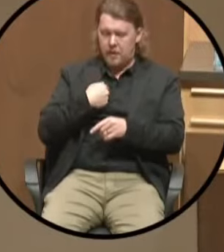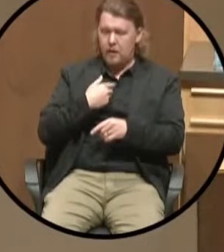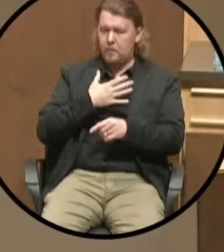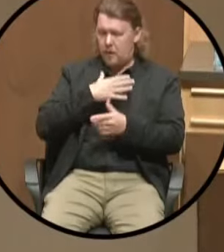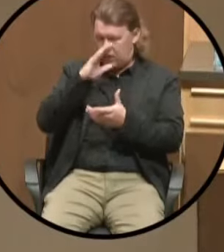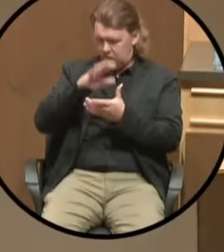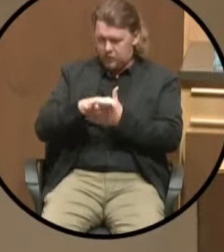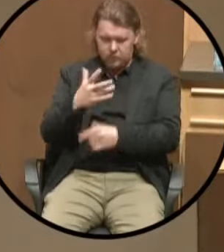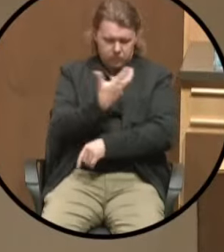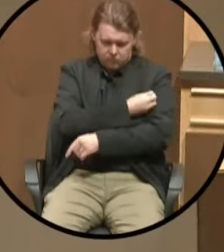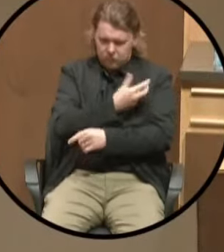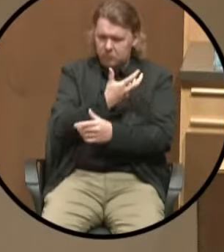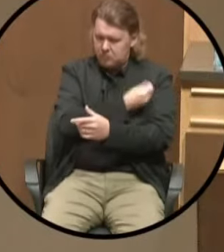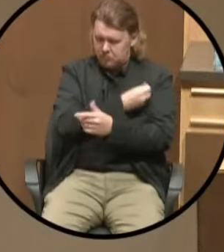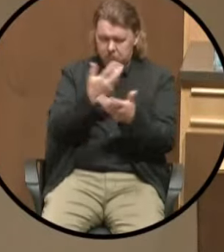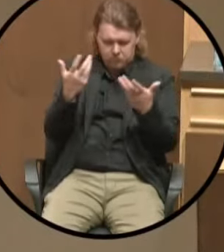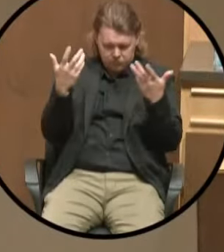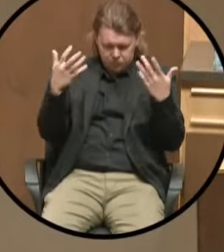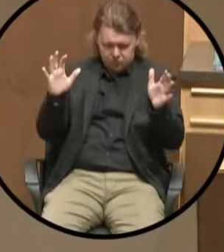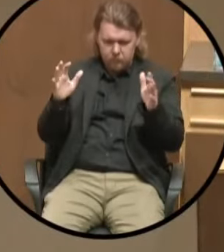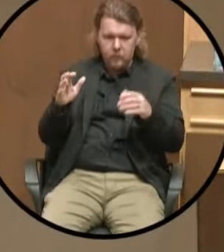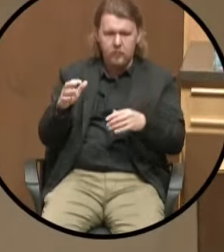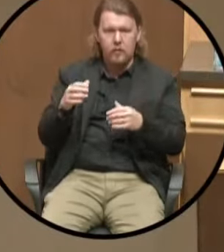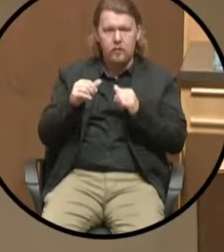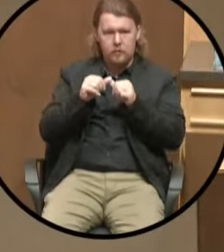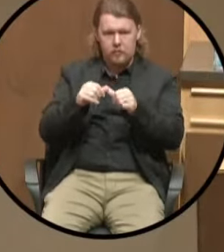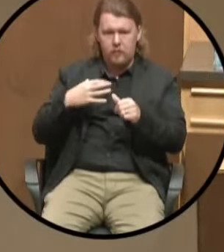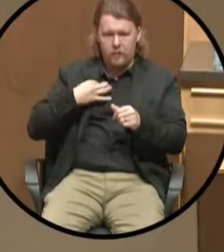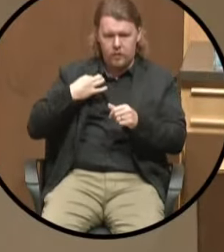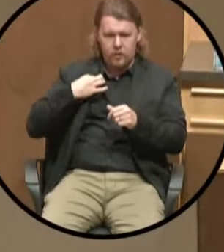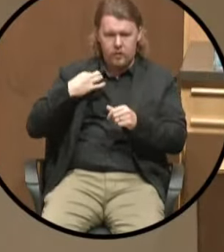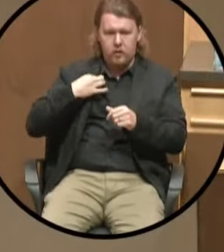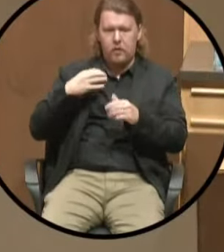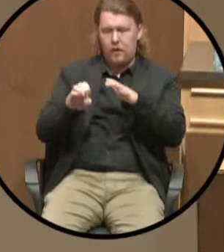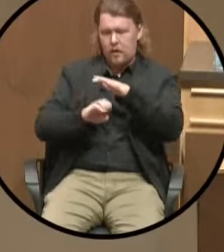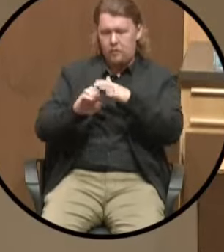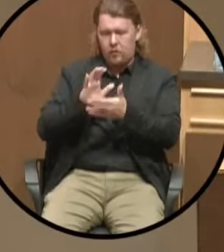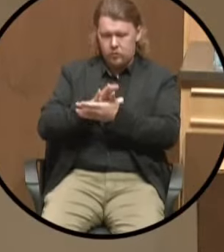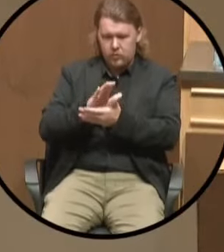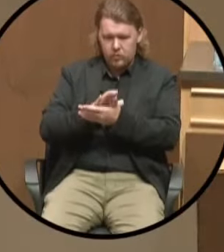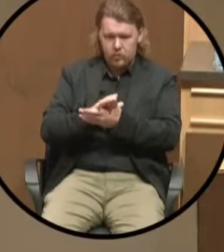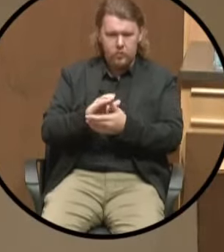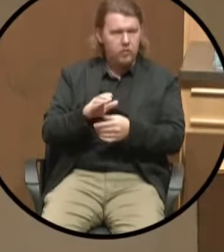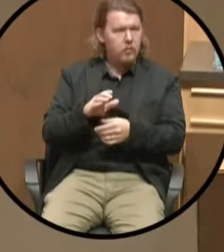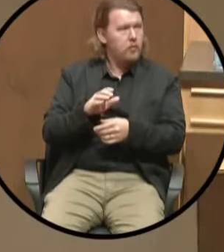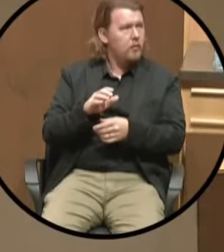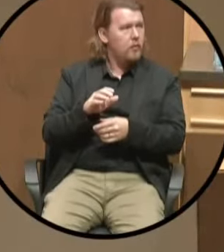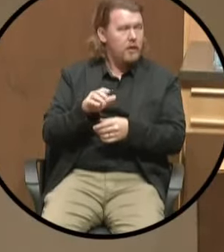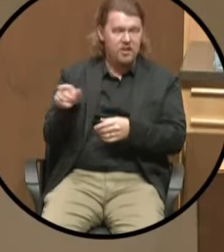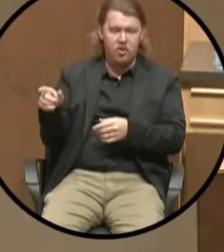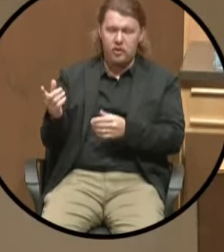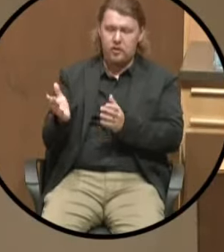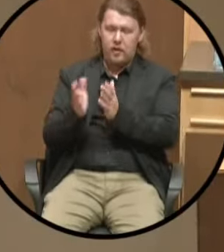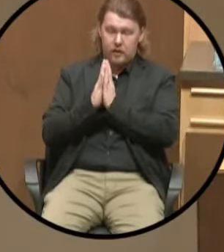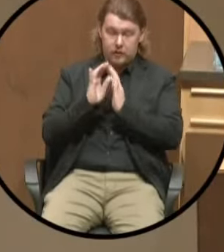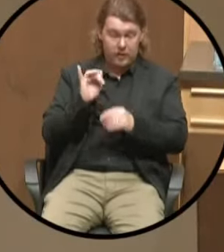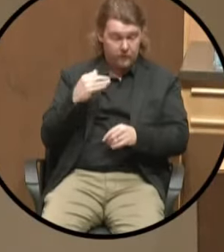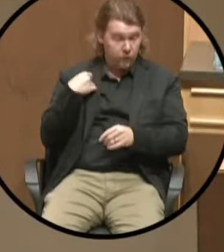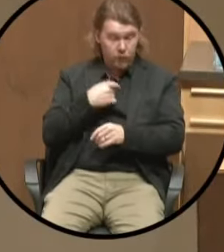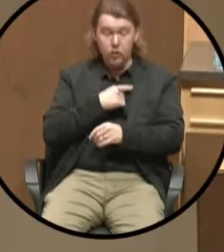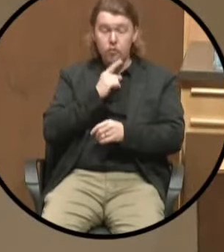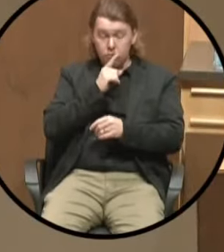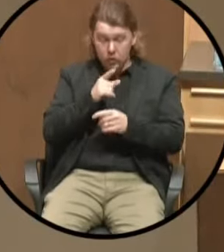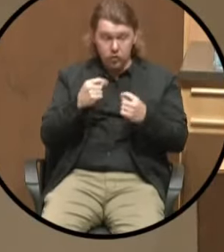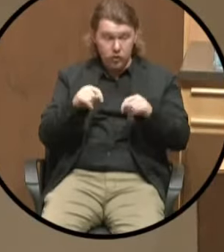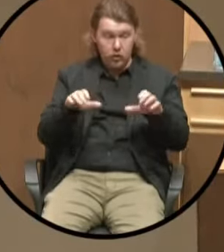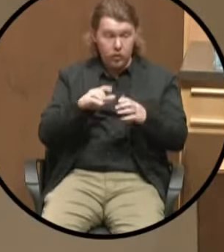and have tried unsuccessfully to resume our volunteering in the elementary school. Essentially, she wants to know if we are truly trying to do what